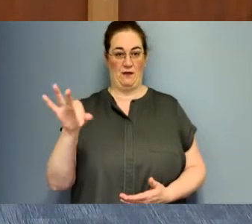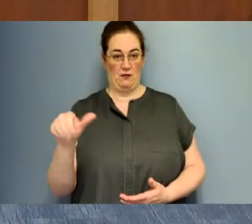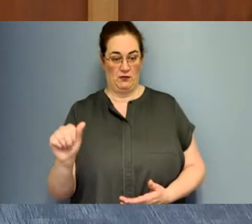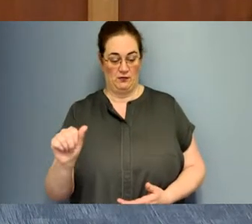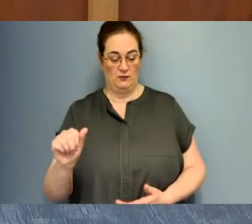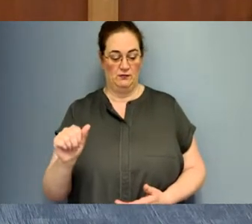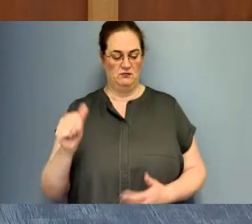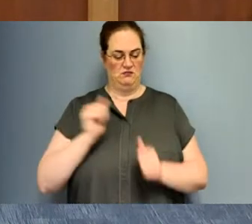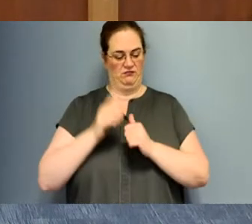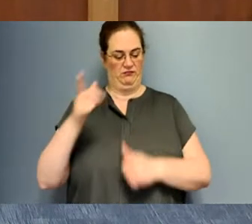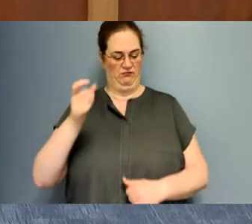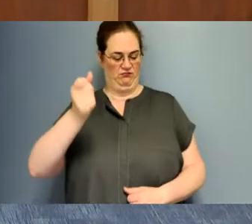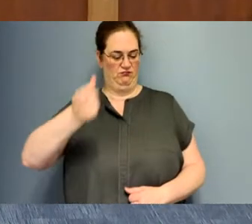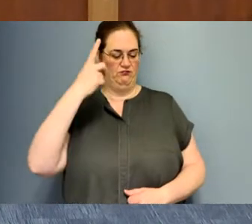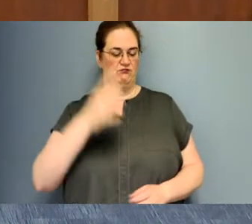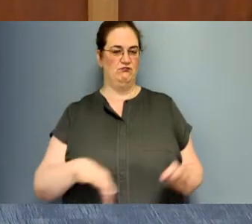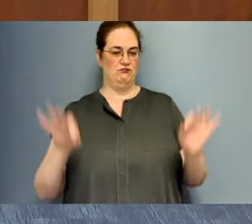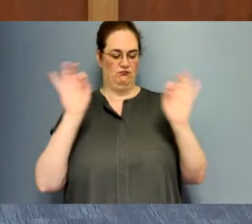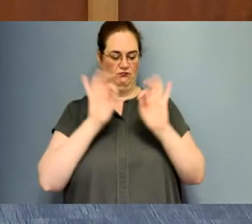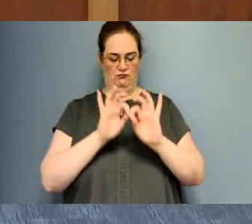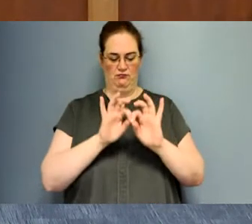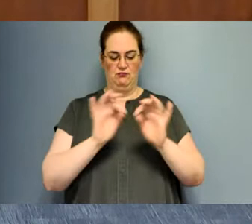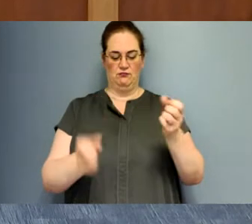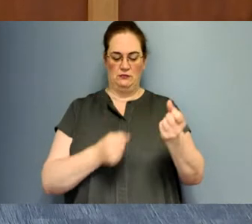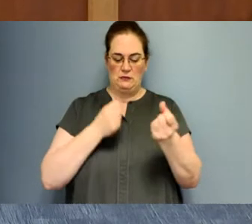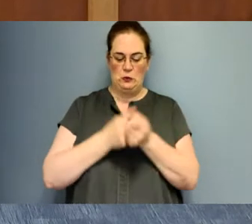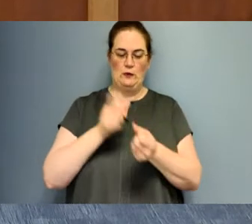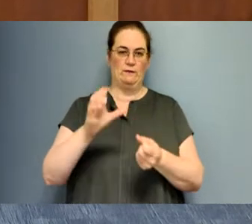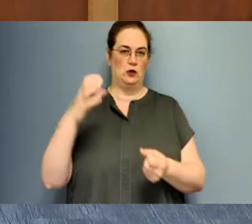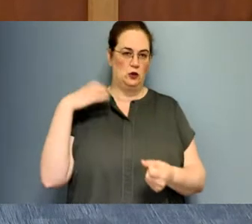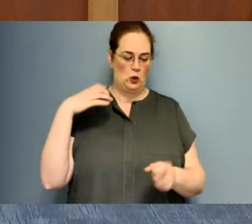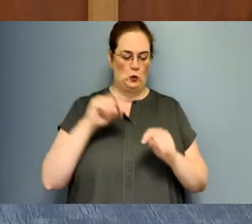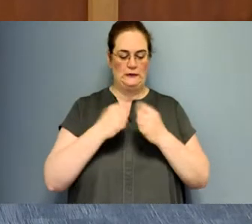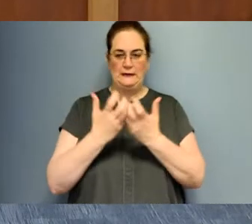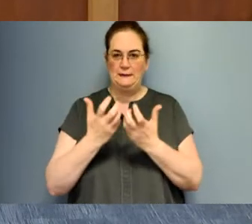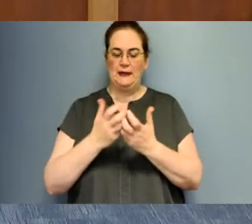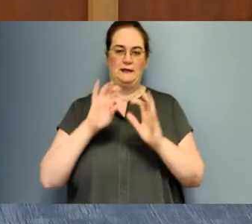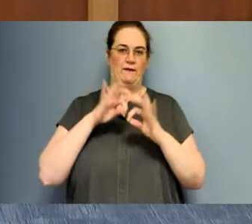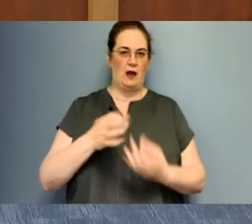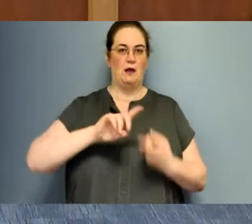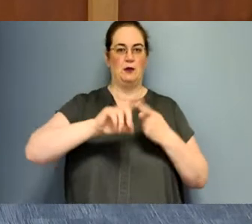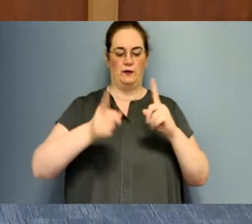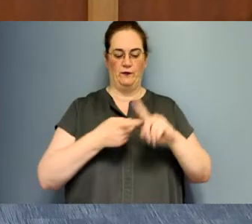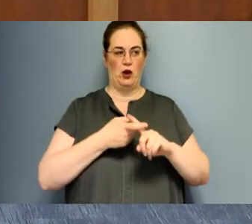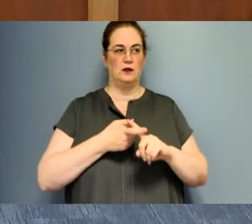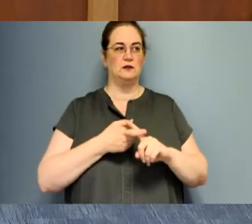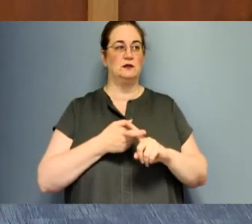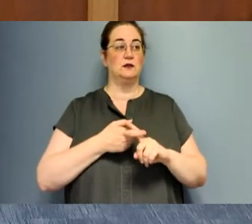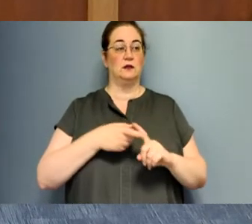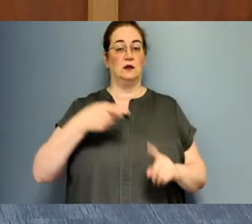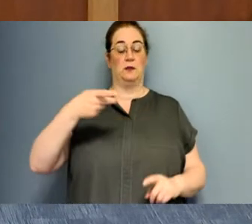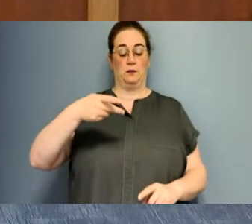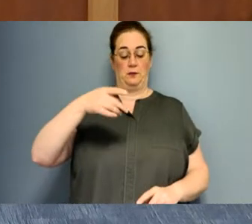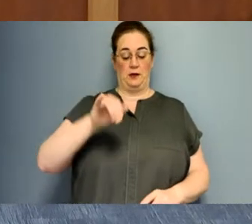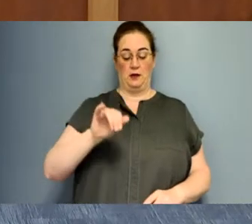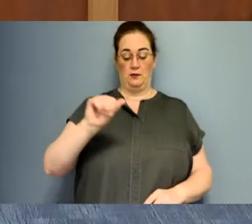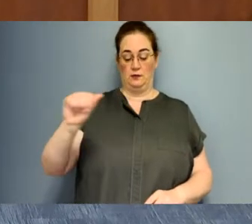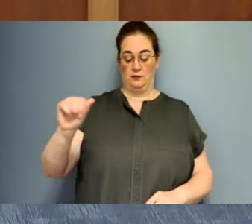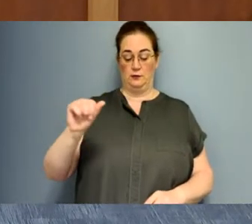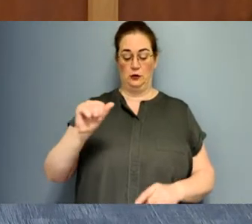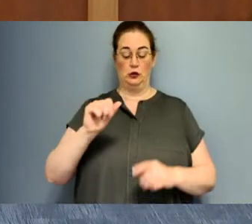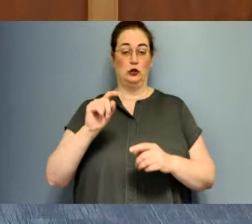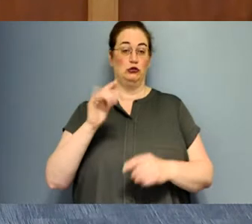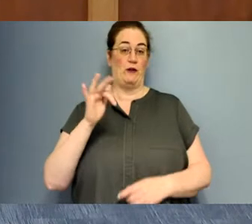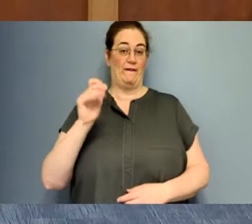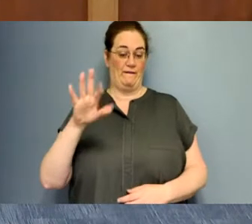Athletes like her understand the importance of support from her coaches, her teammates, family, and friends. At the PIAA Track and Field Championships, she